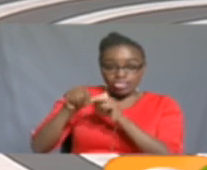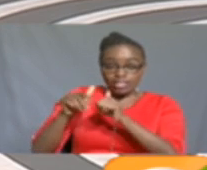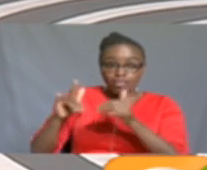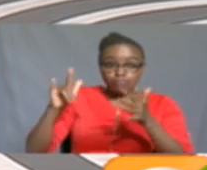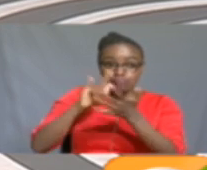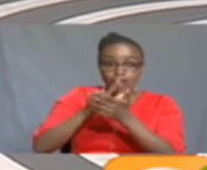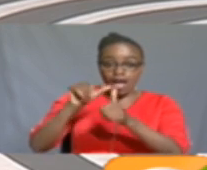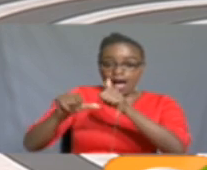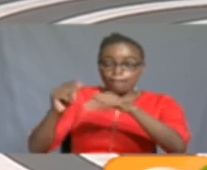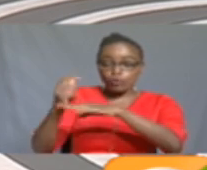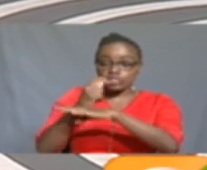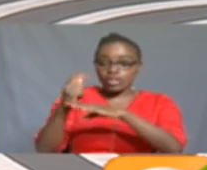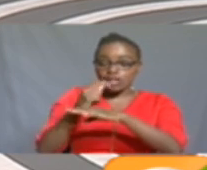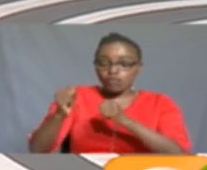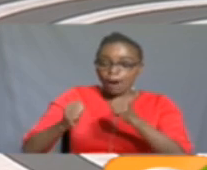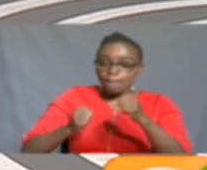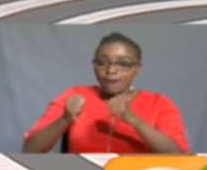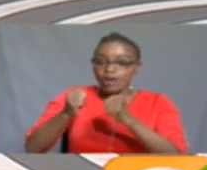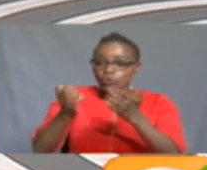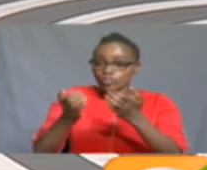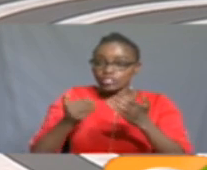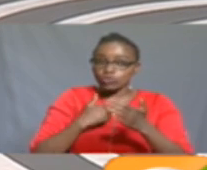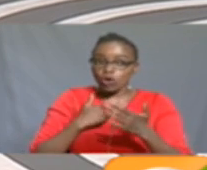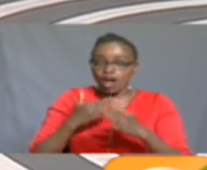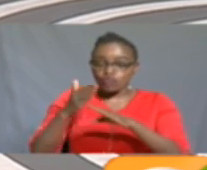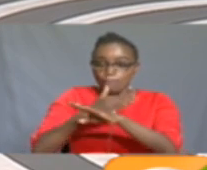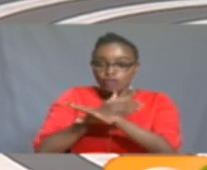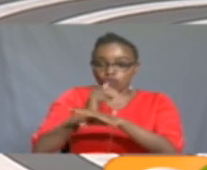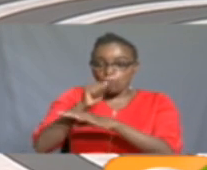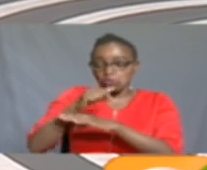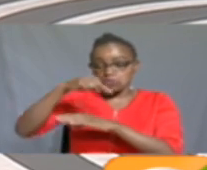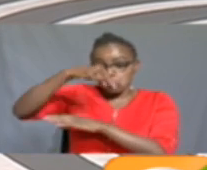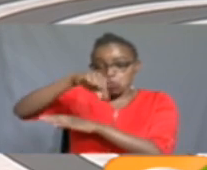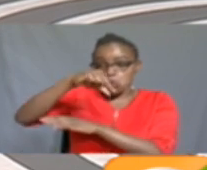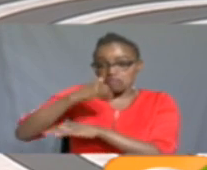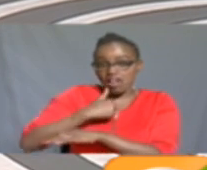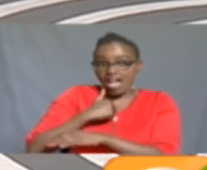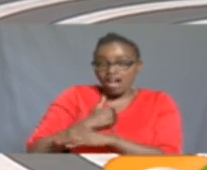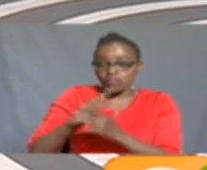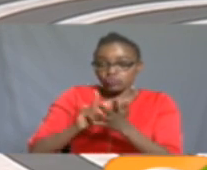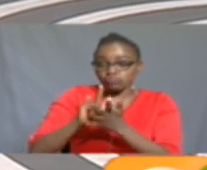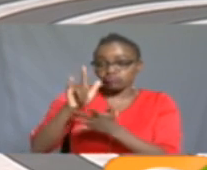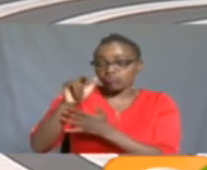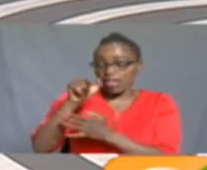also about the training that pilots would need to have before they can be qualified to fly this one.